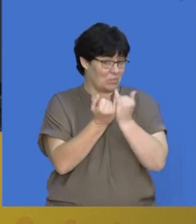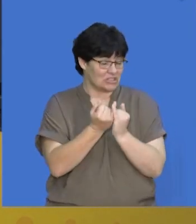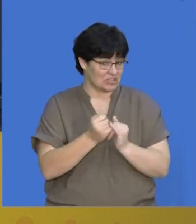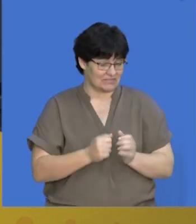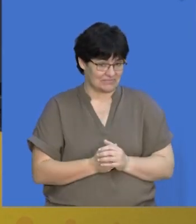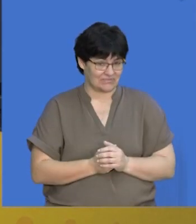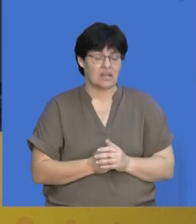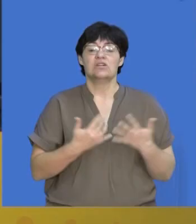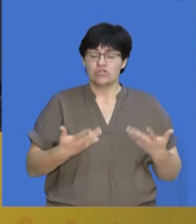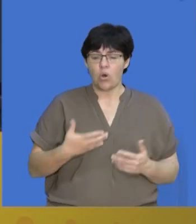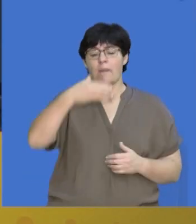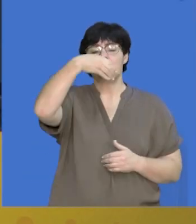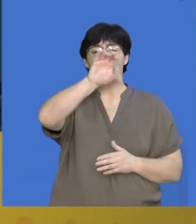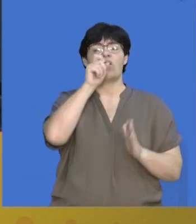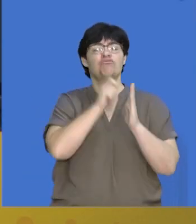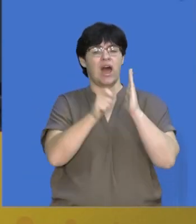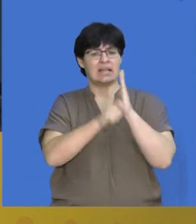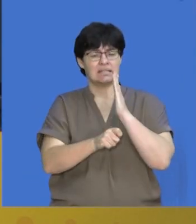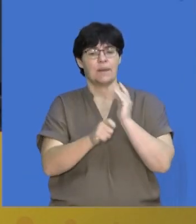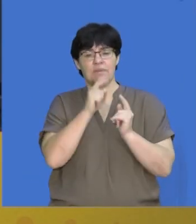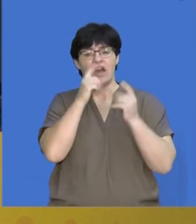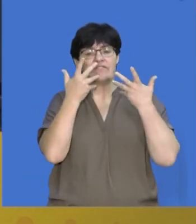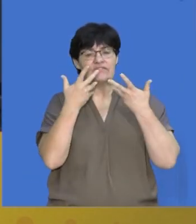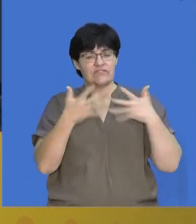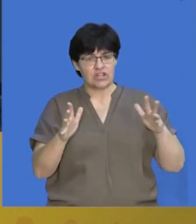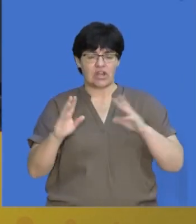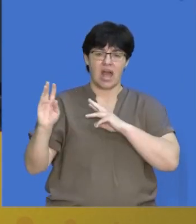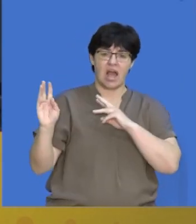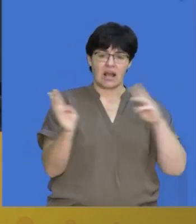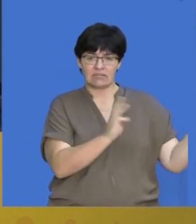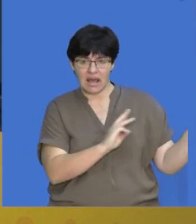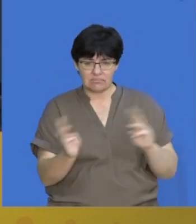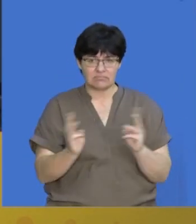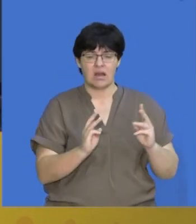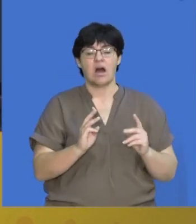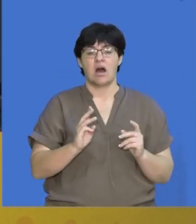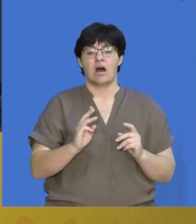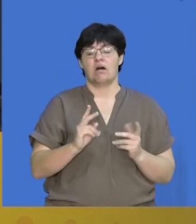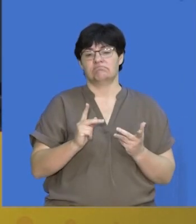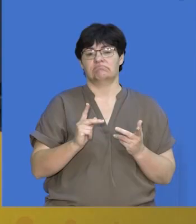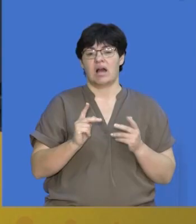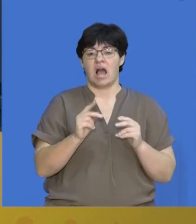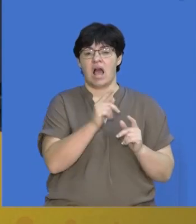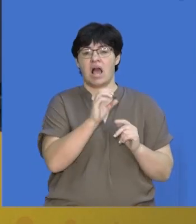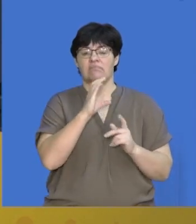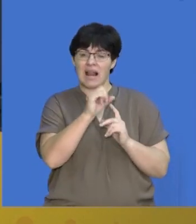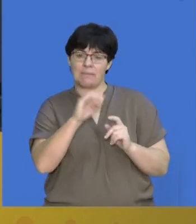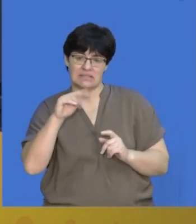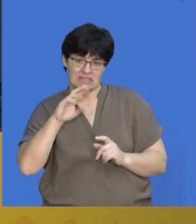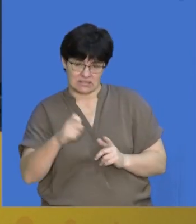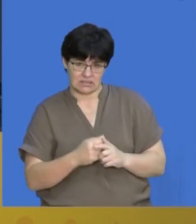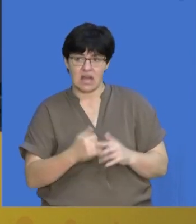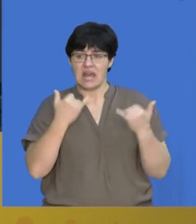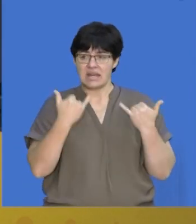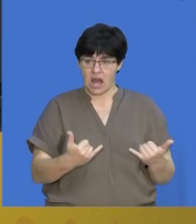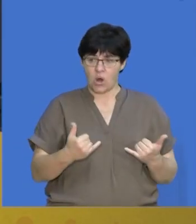at it in terms of paragraph writing, we've just completed the climate and weather. Now we'll be focusing on geomorphology in terms